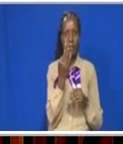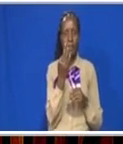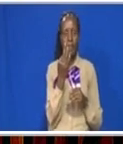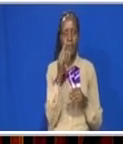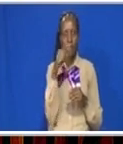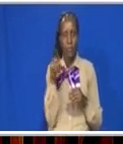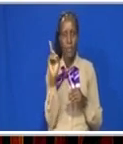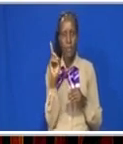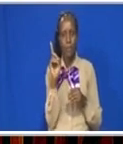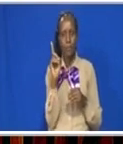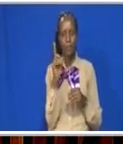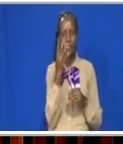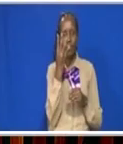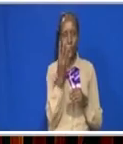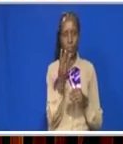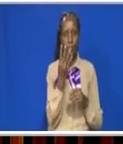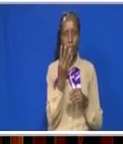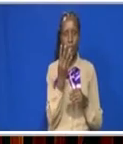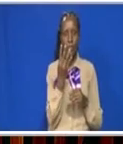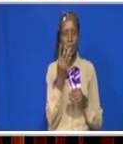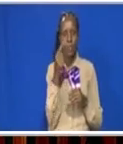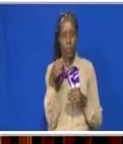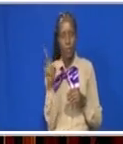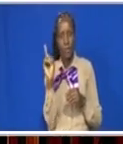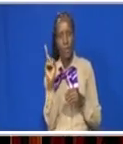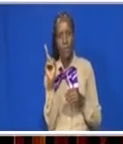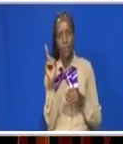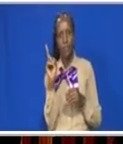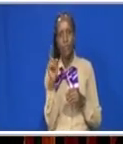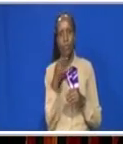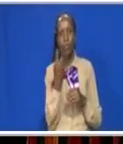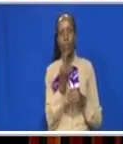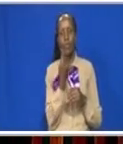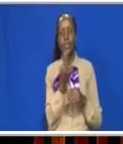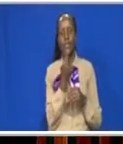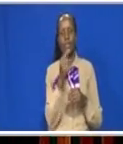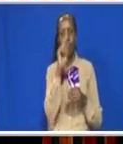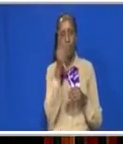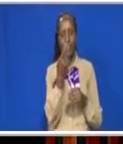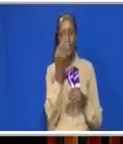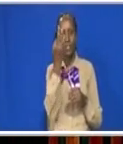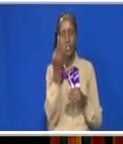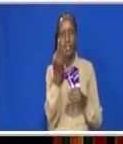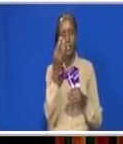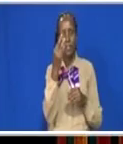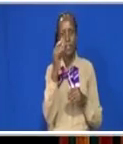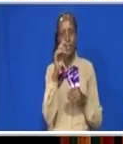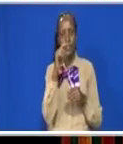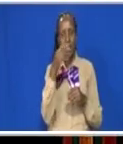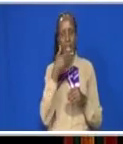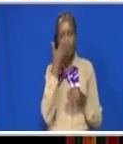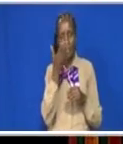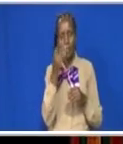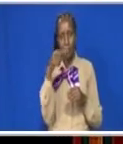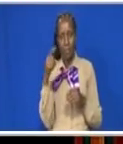is correct, the fourth one is correct, only the first three answers will